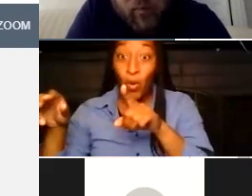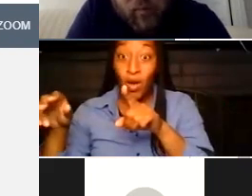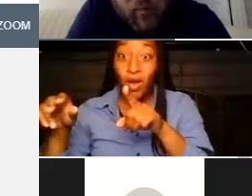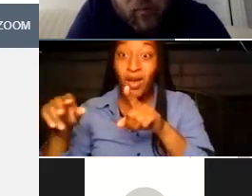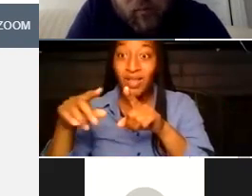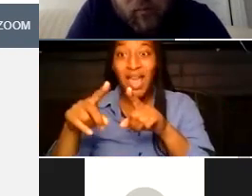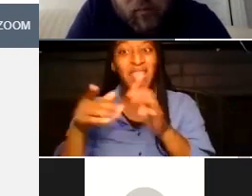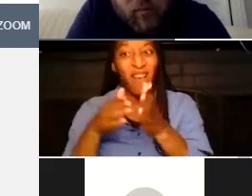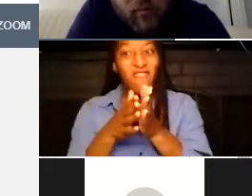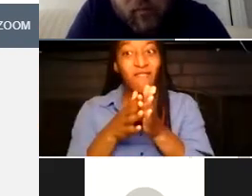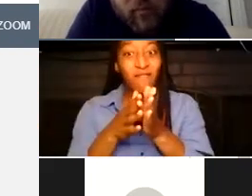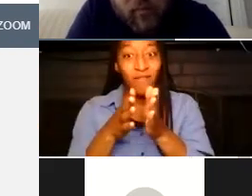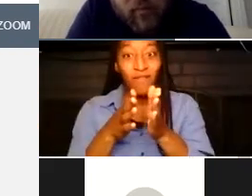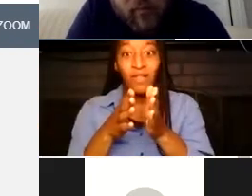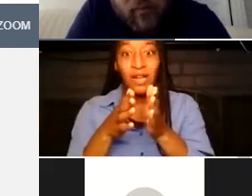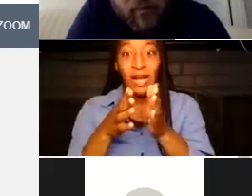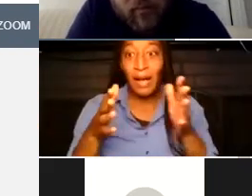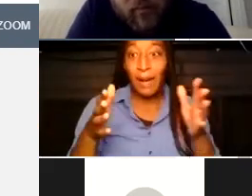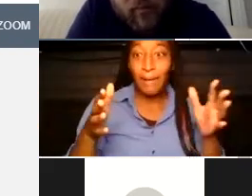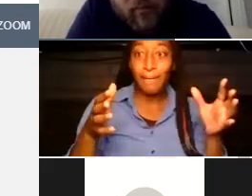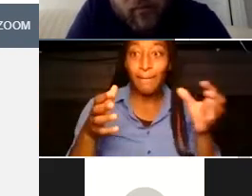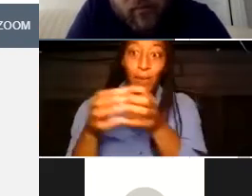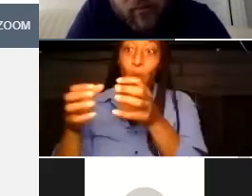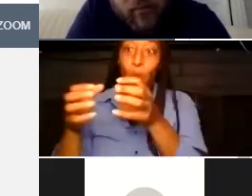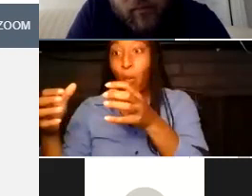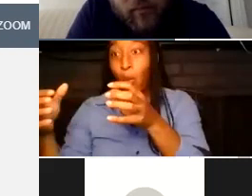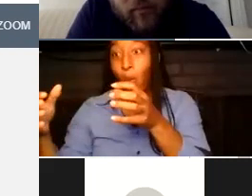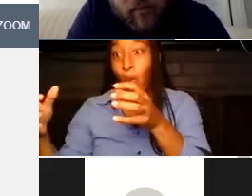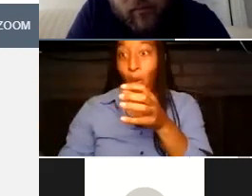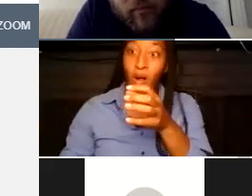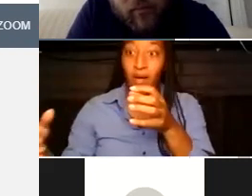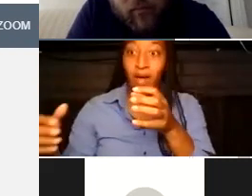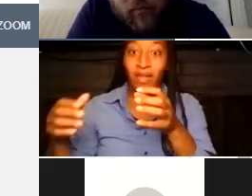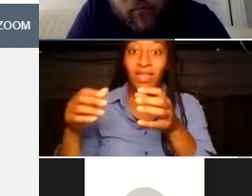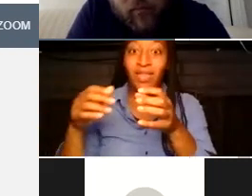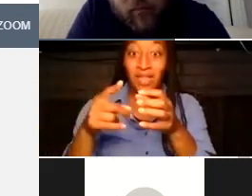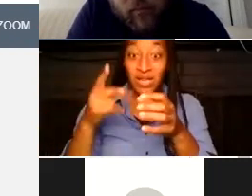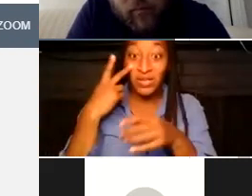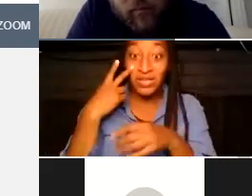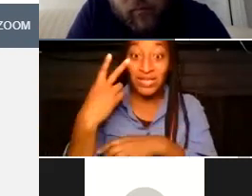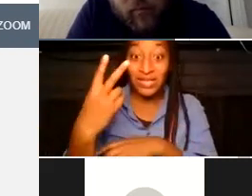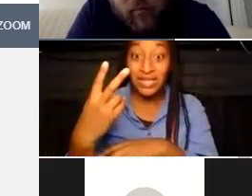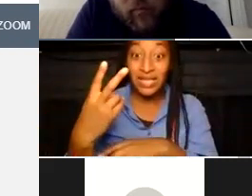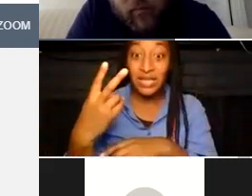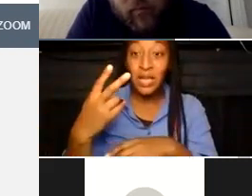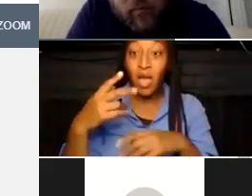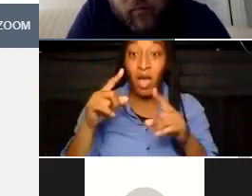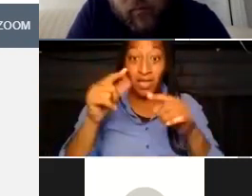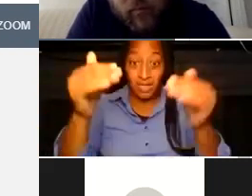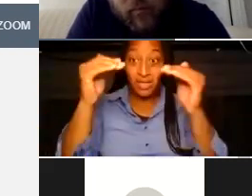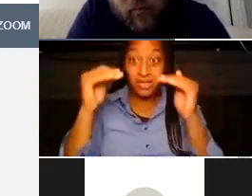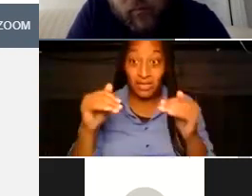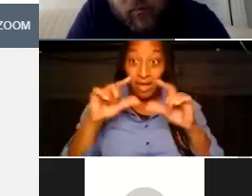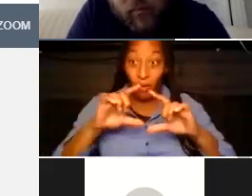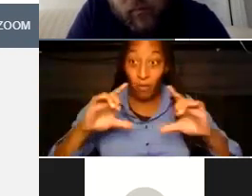they collide, they bounce off of each other. And you see in this case, they're going in opposite directions,